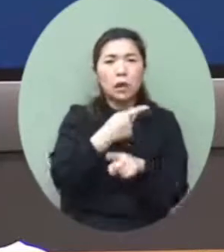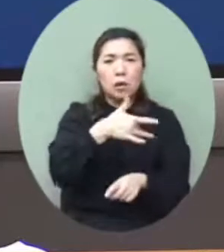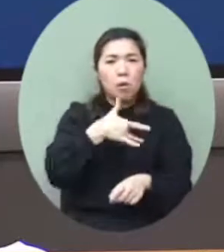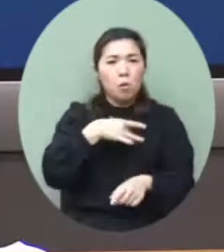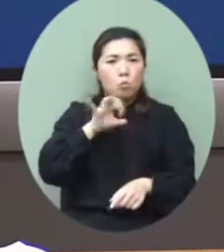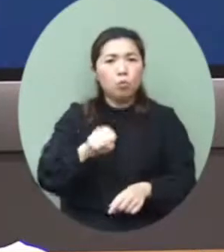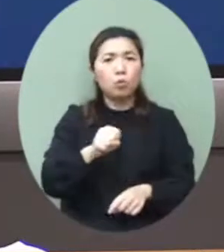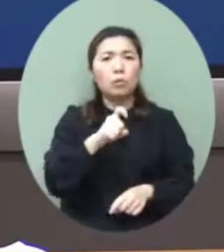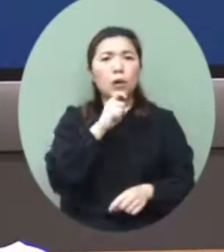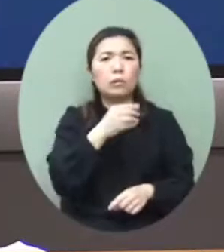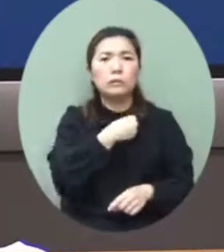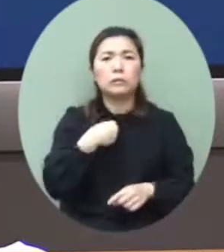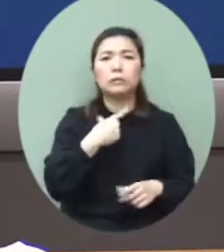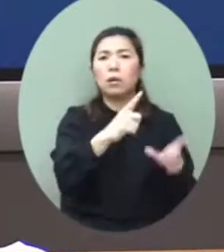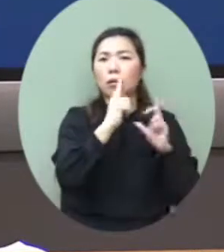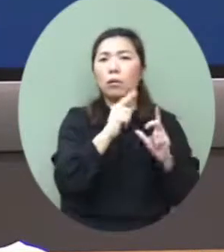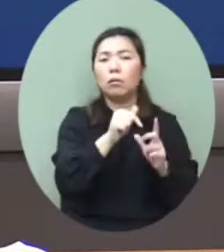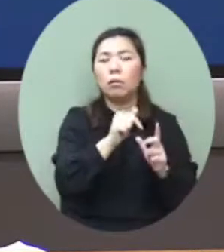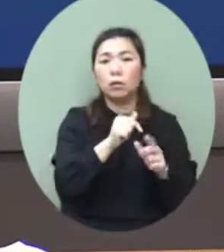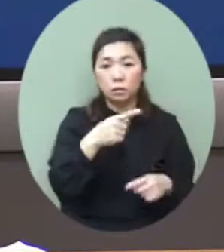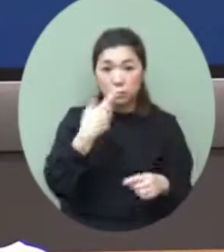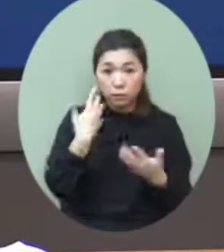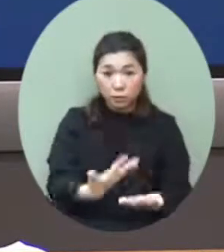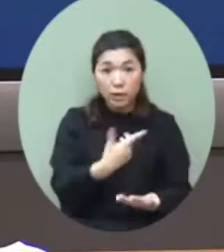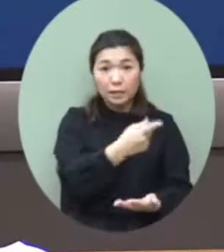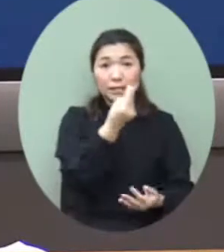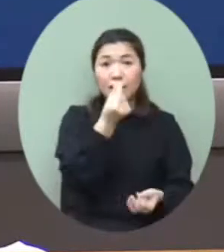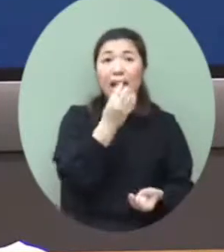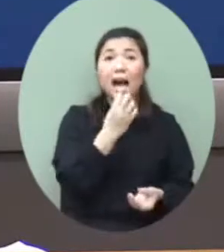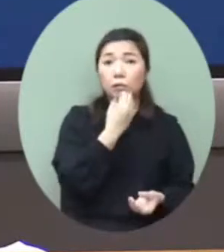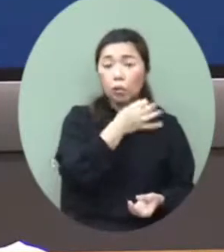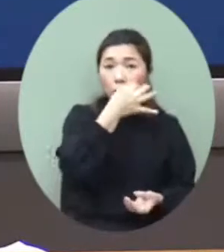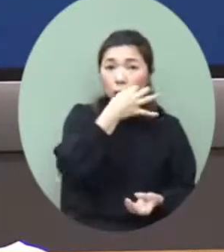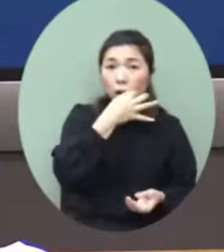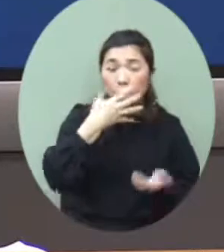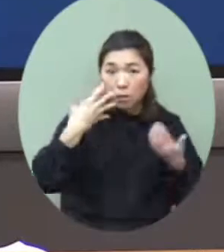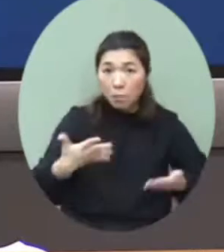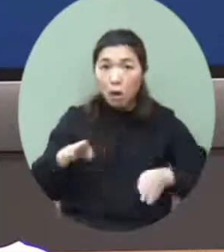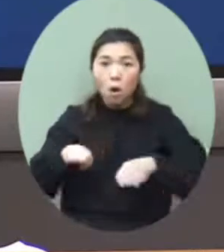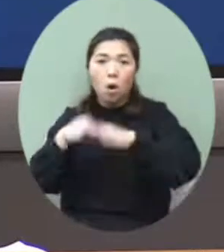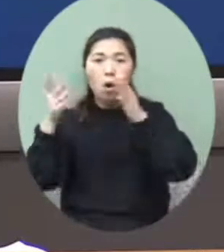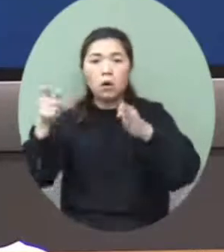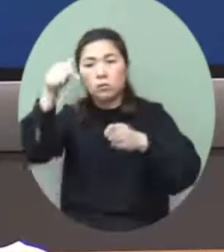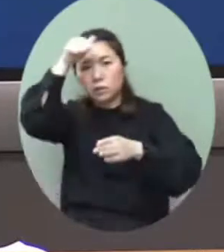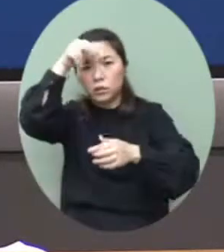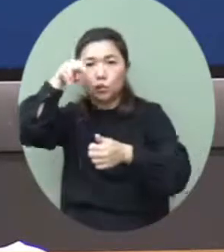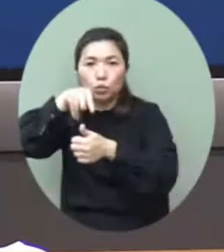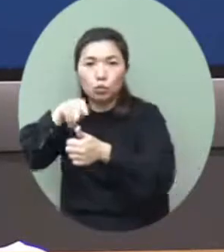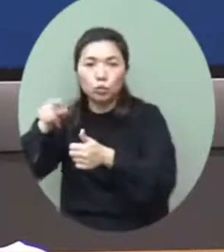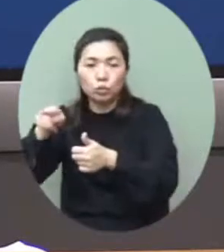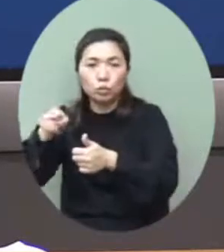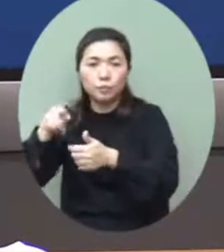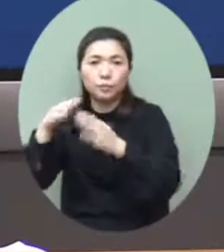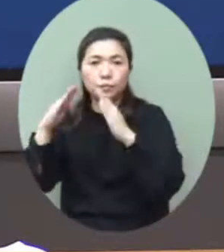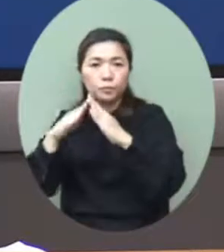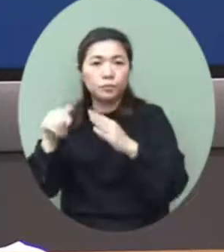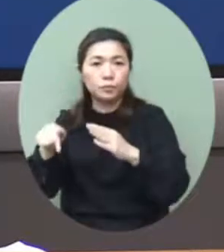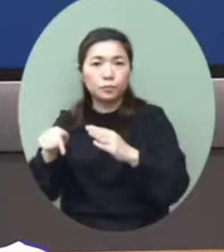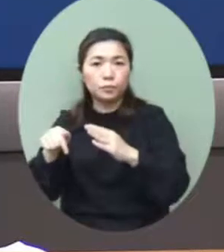elderly. I'm pleased to announce that according to doctors, the drugs are very